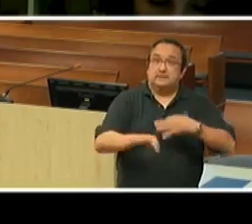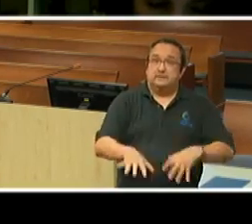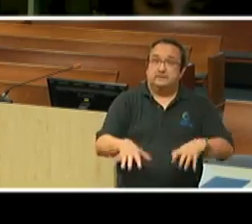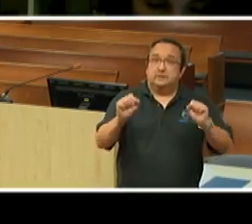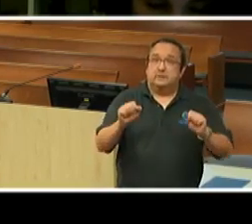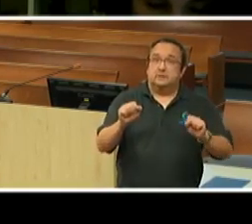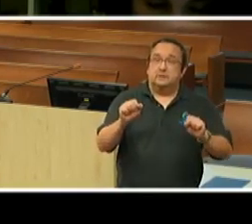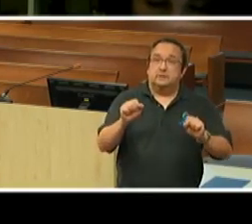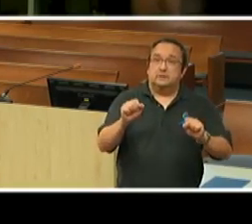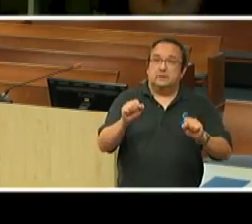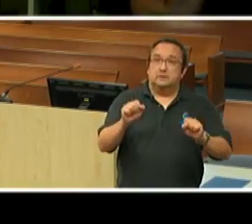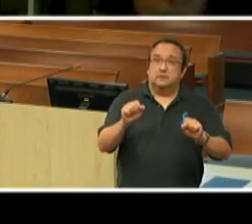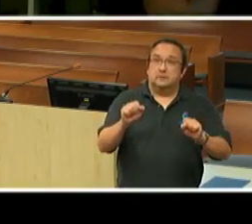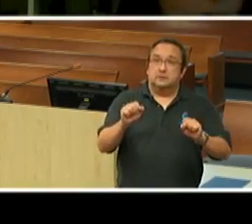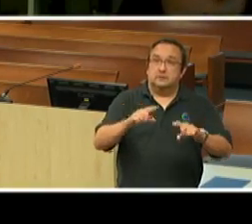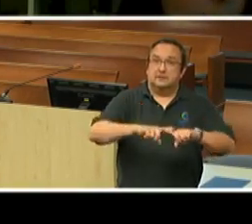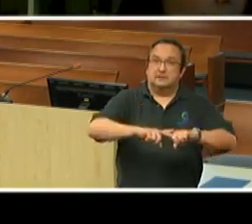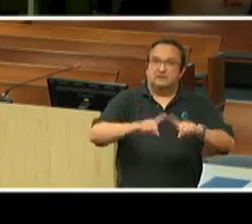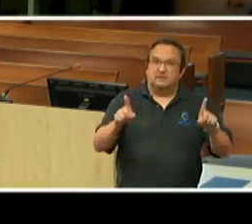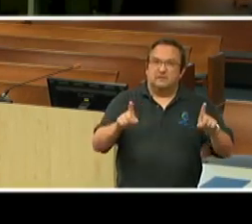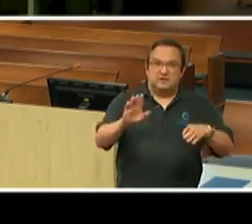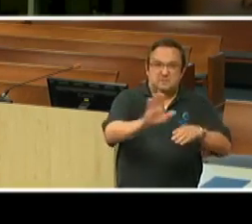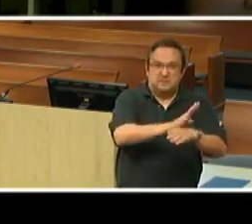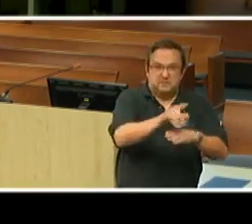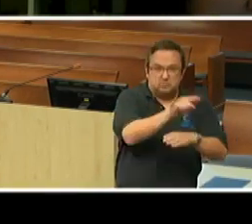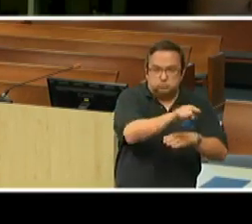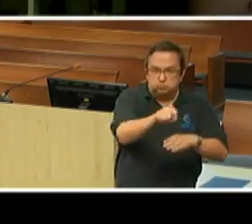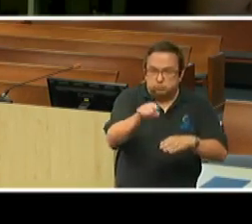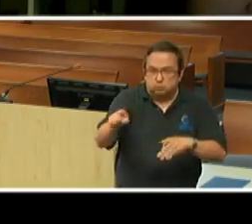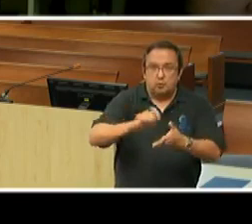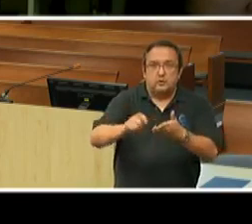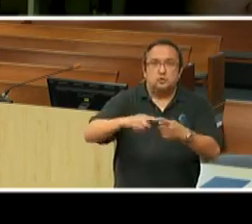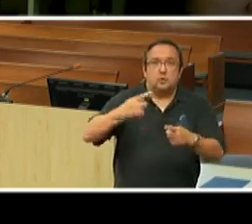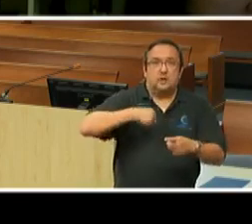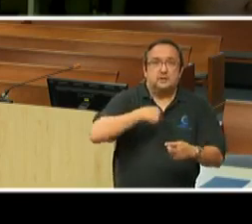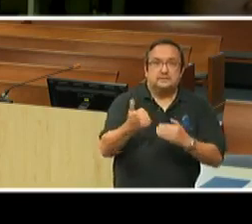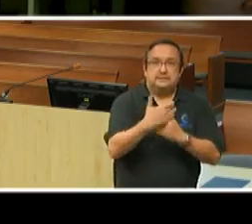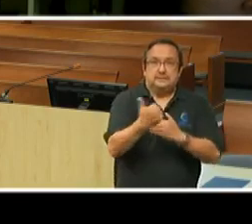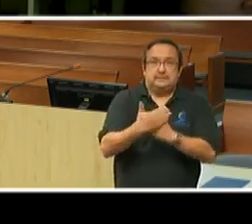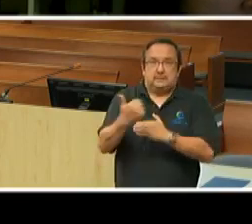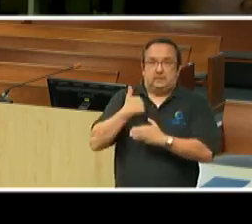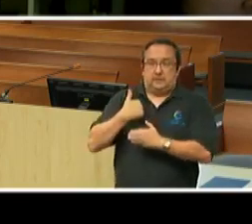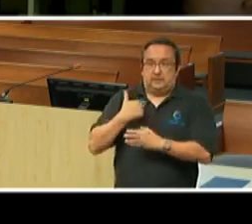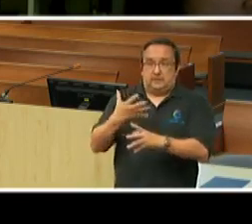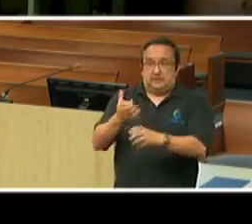these different industries who have written to us, instead of taking their